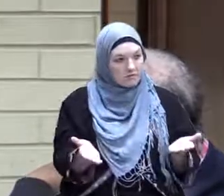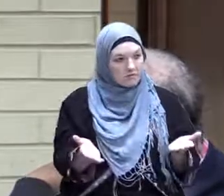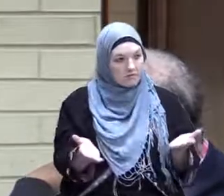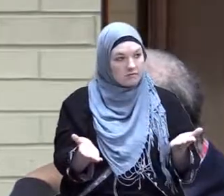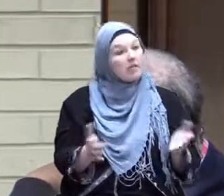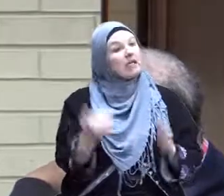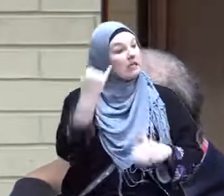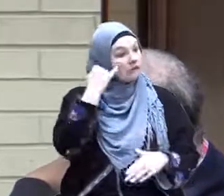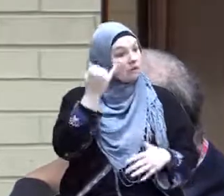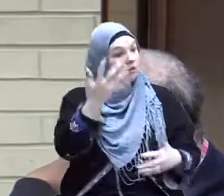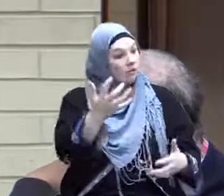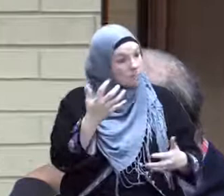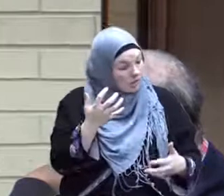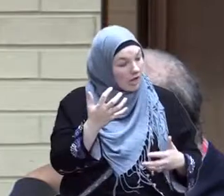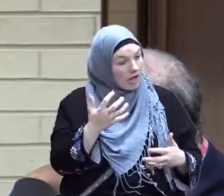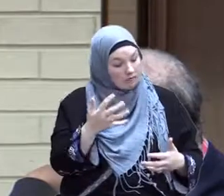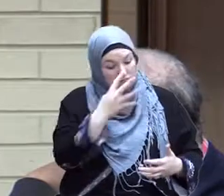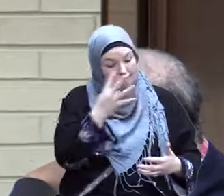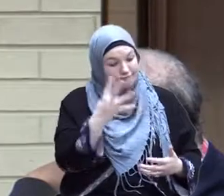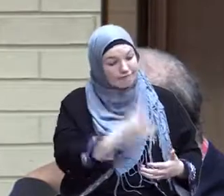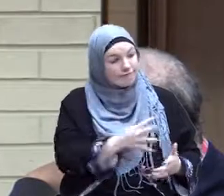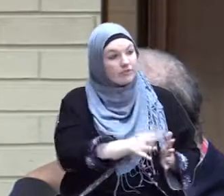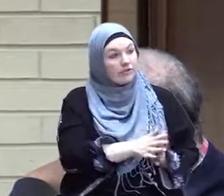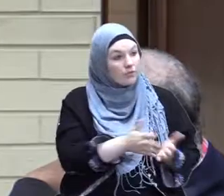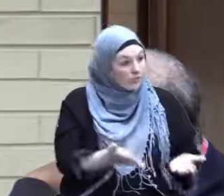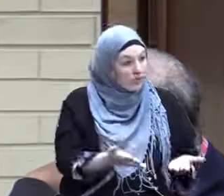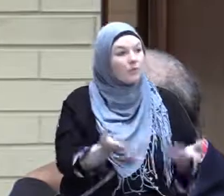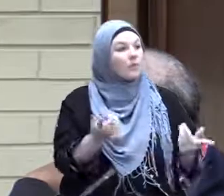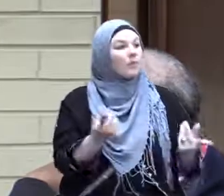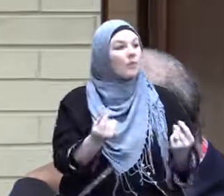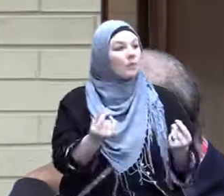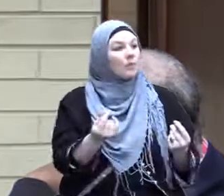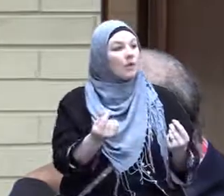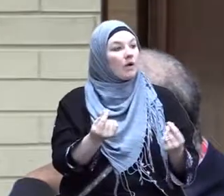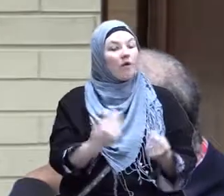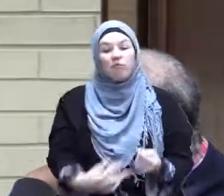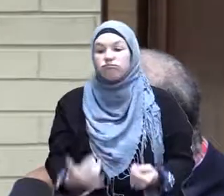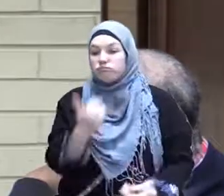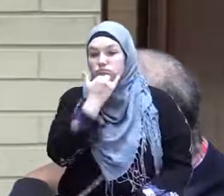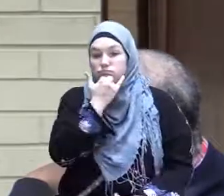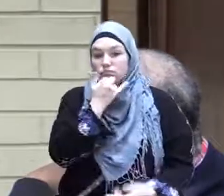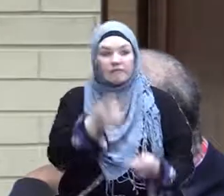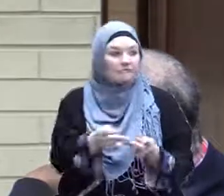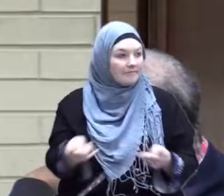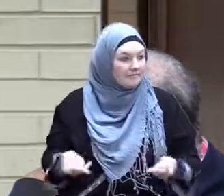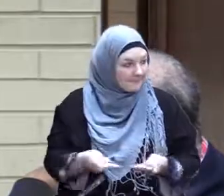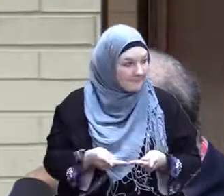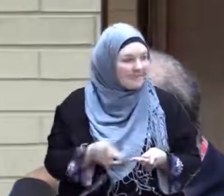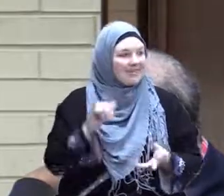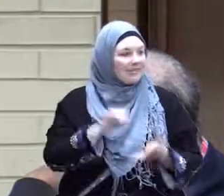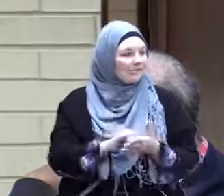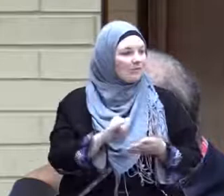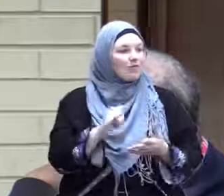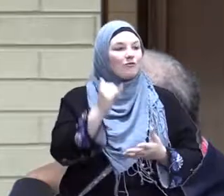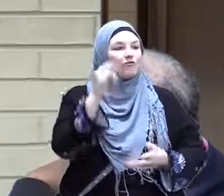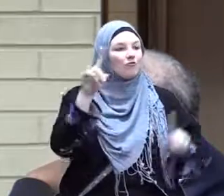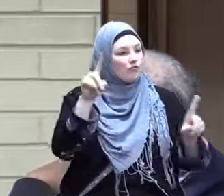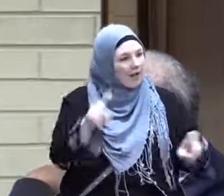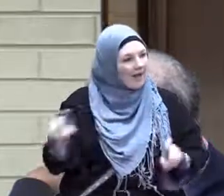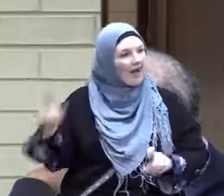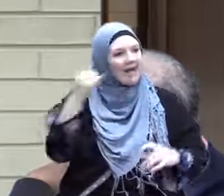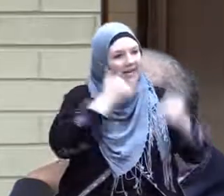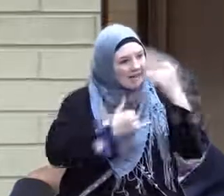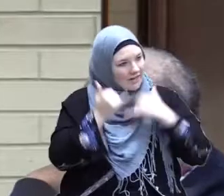we want to cross it over, what do? We end up in the wrong place. This is where trial and error